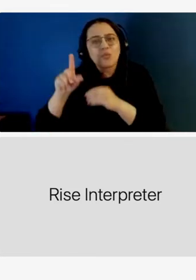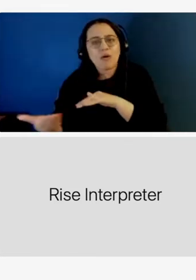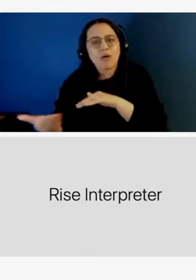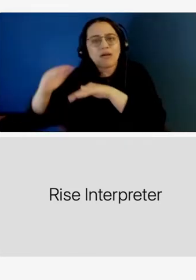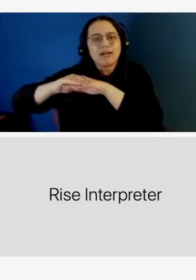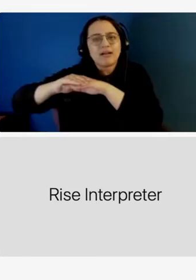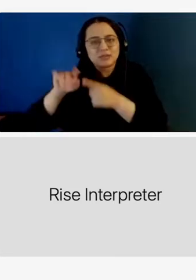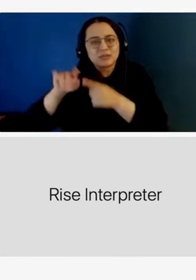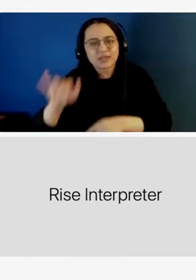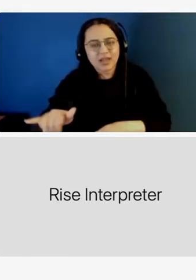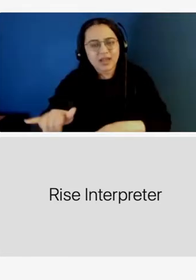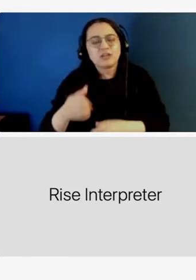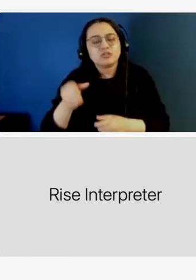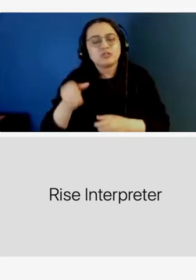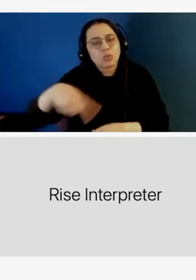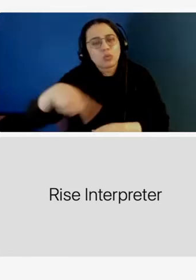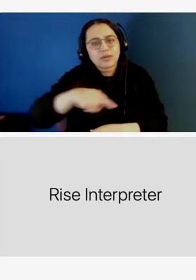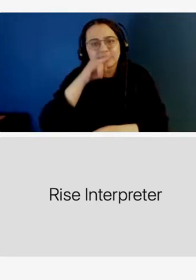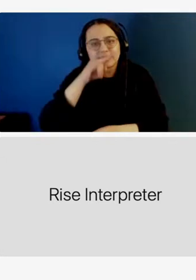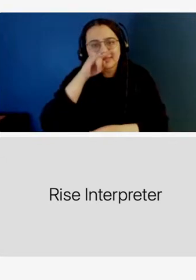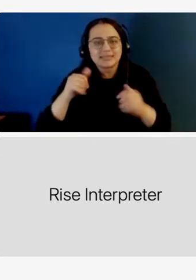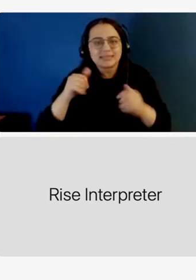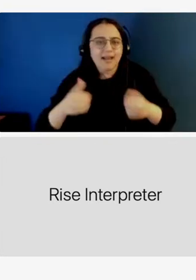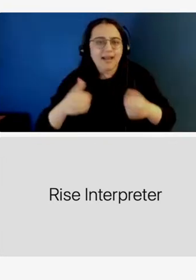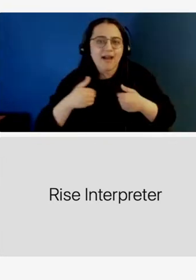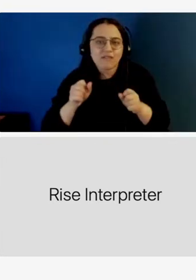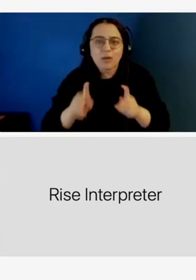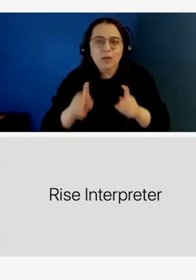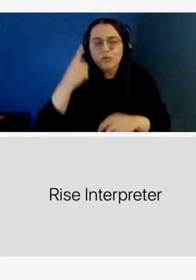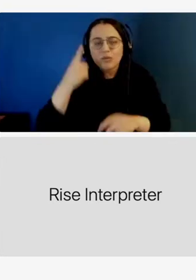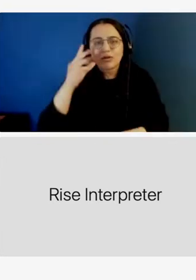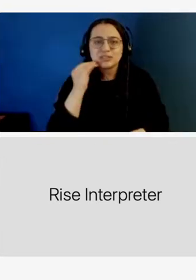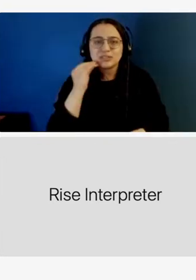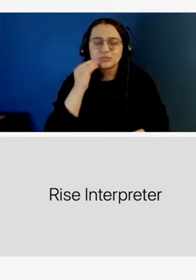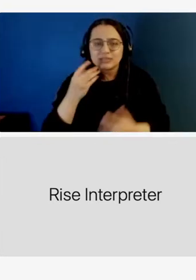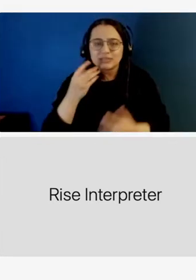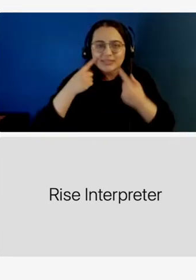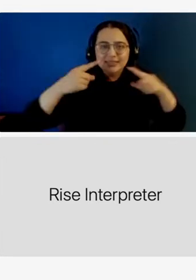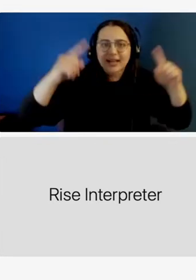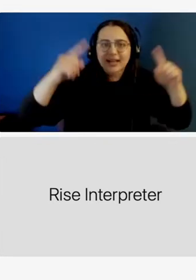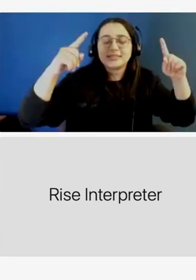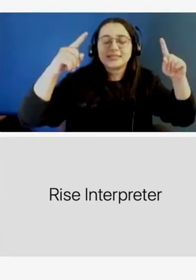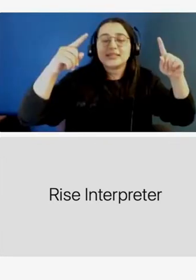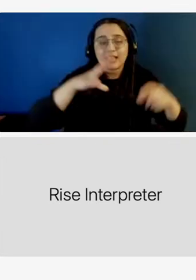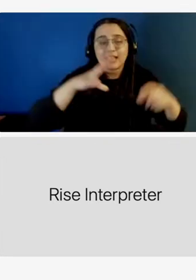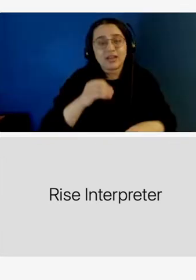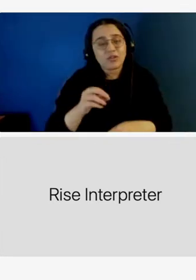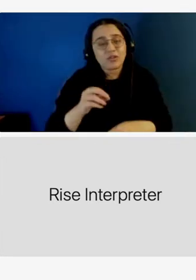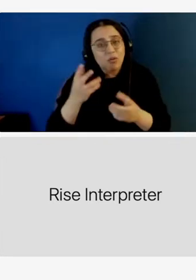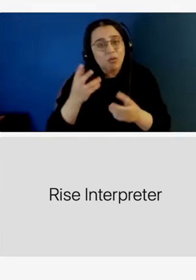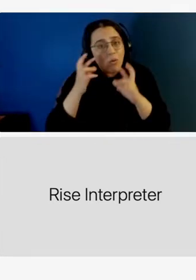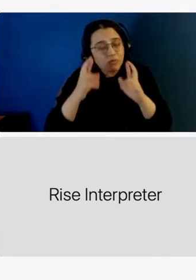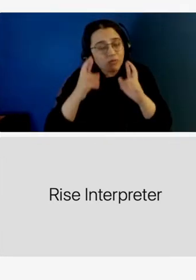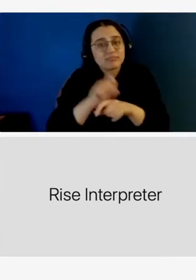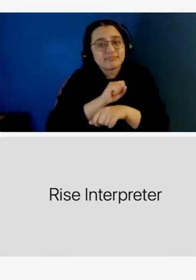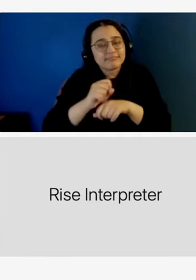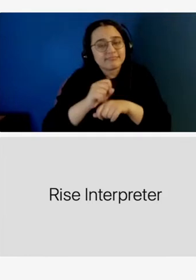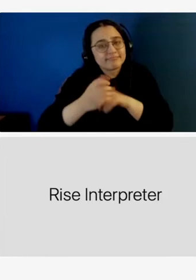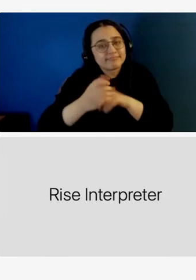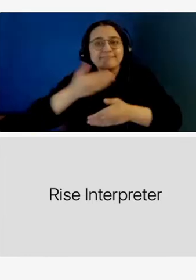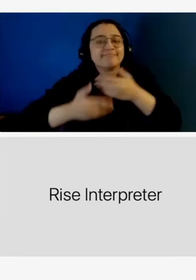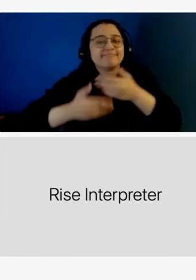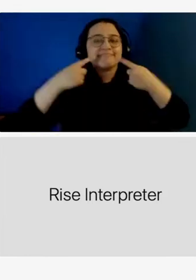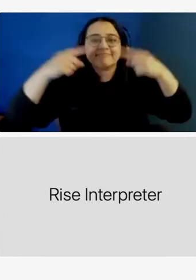to experience success and hopefully operate in excellence, as I've heard from Slover High School has